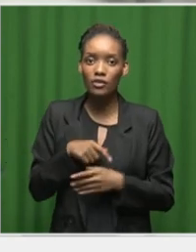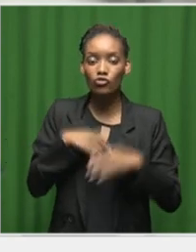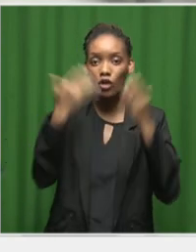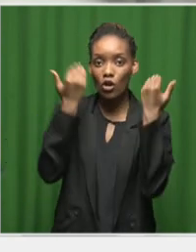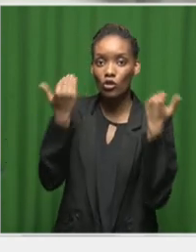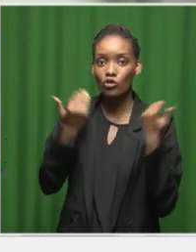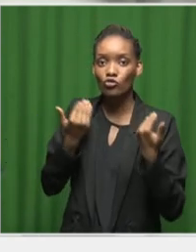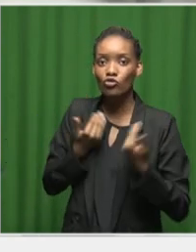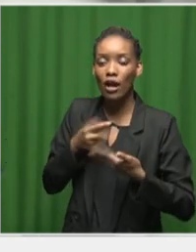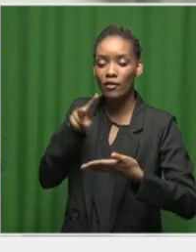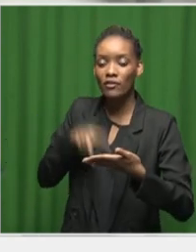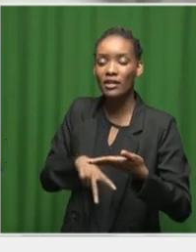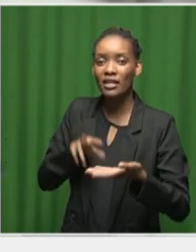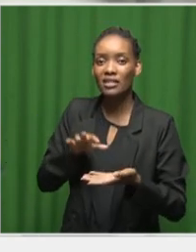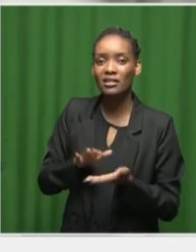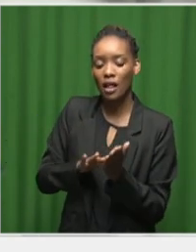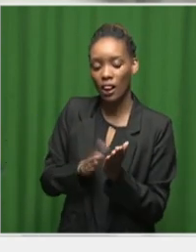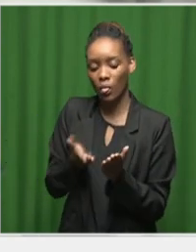concluding part of the book.